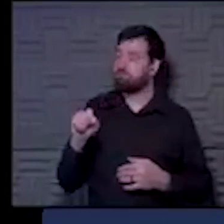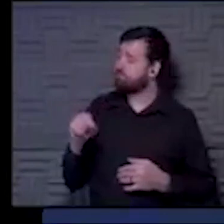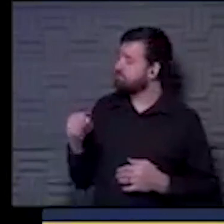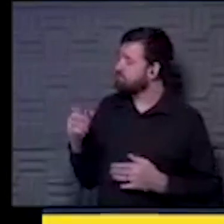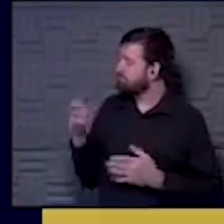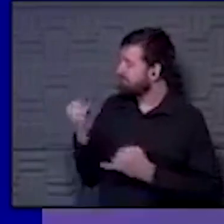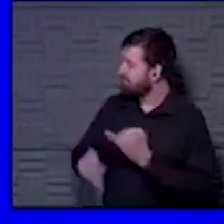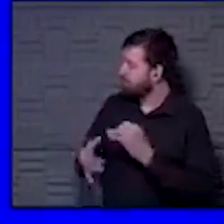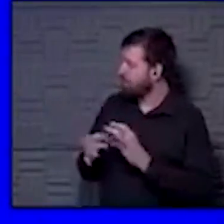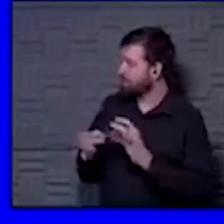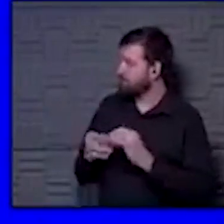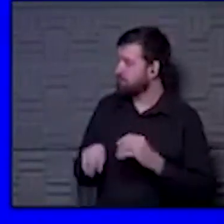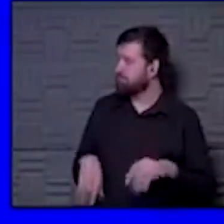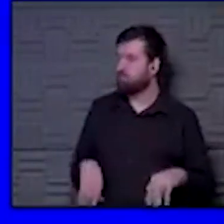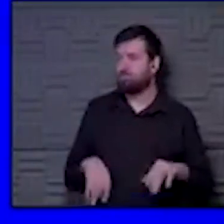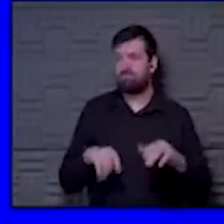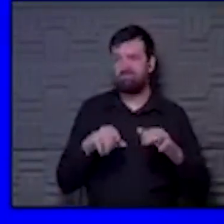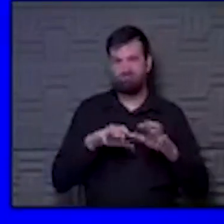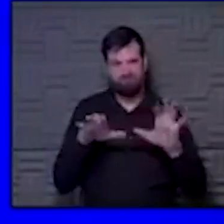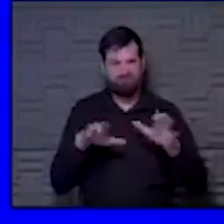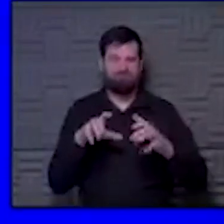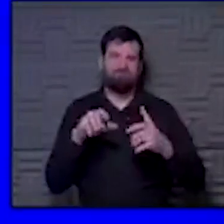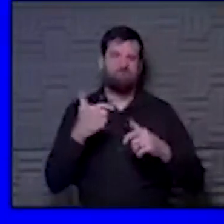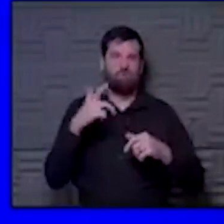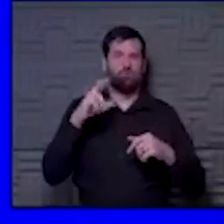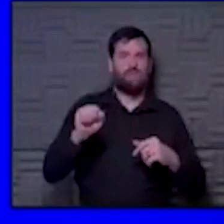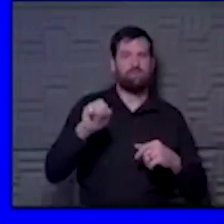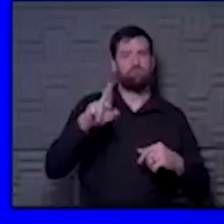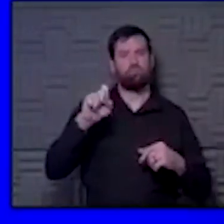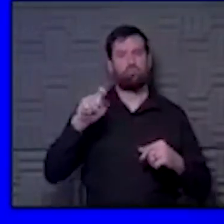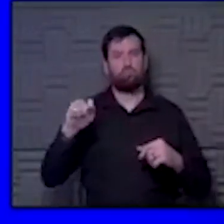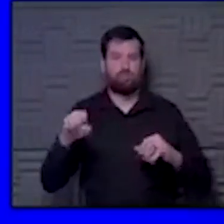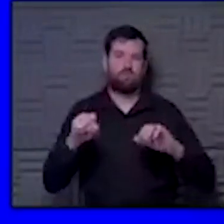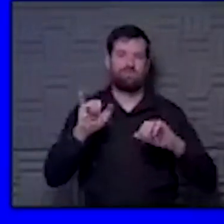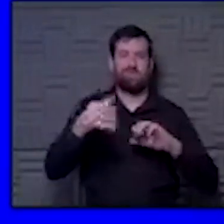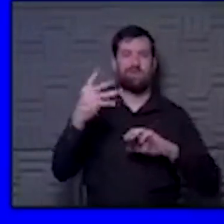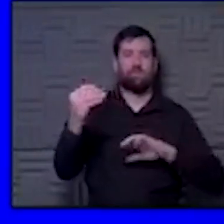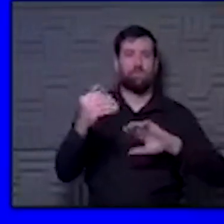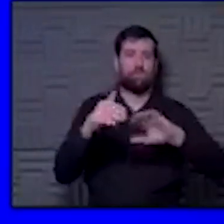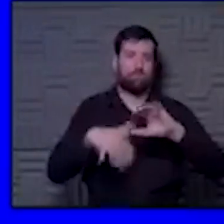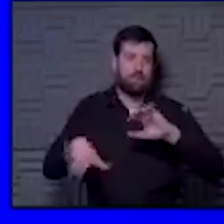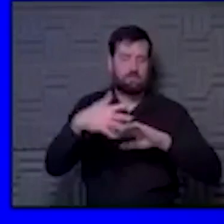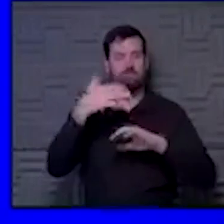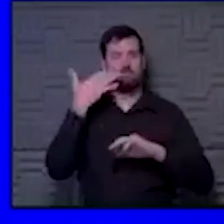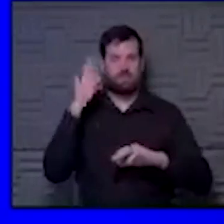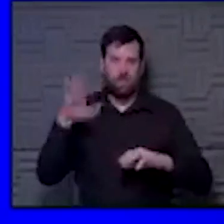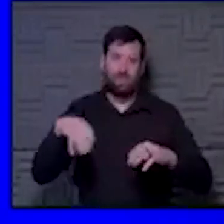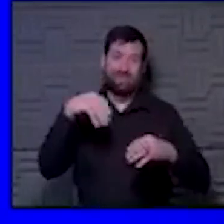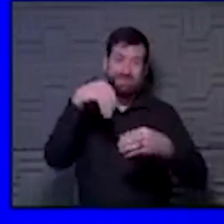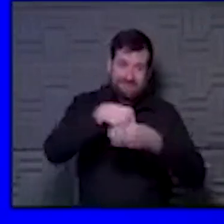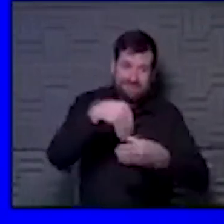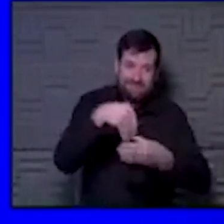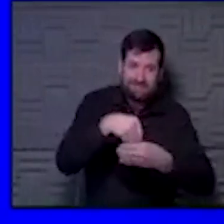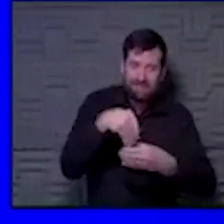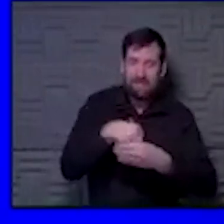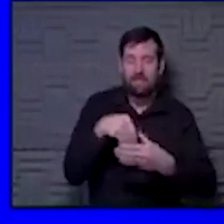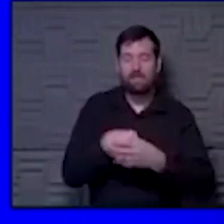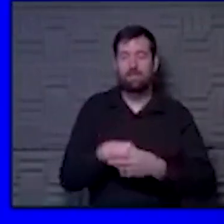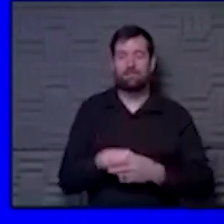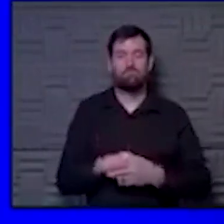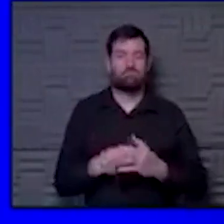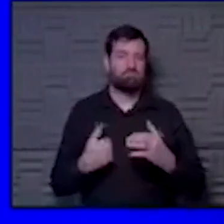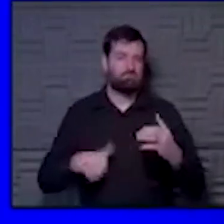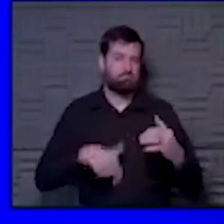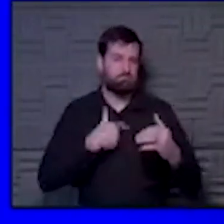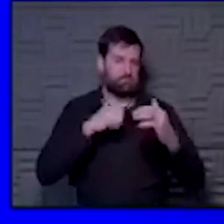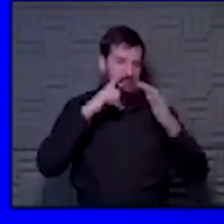Yeah, I think doing those types of grassroots things are awesome. Getting that outdoor space, we know that going indoors, we are